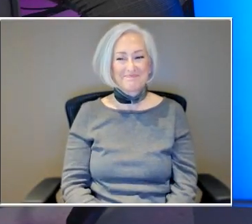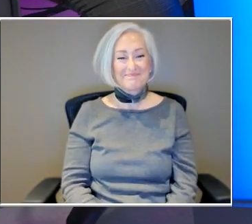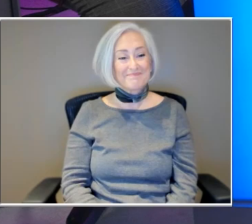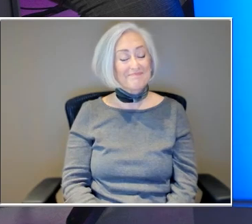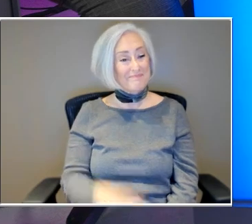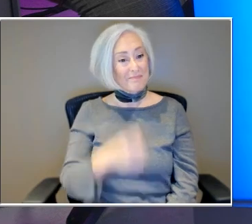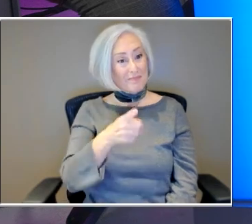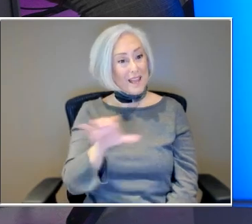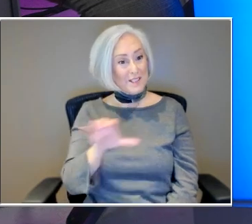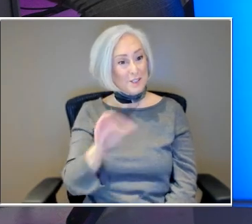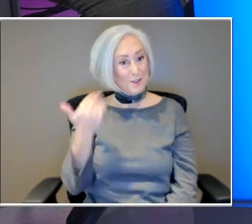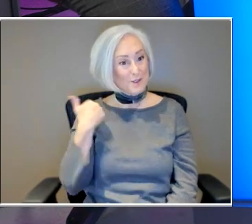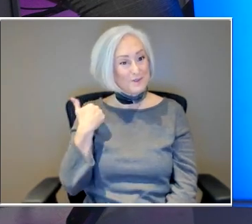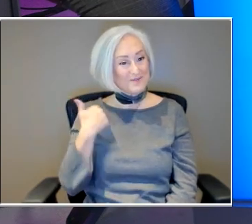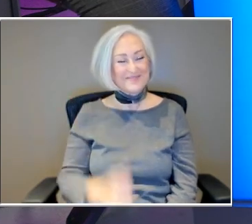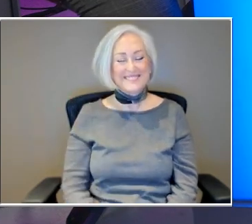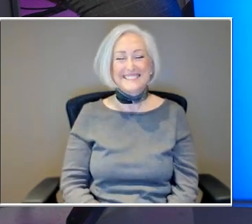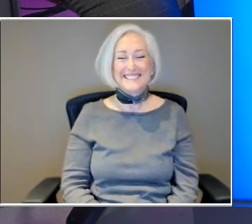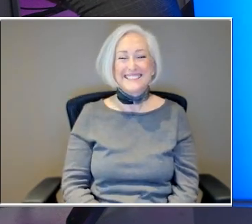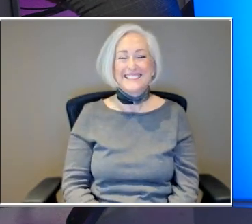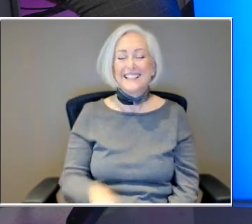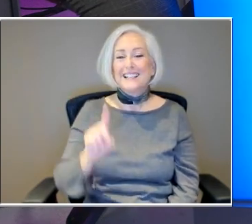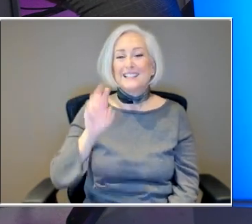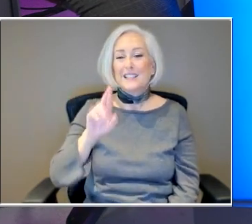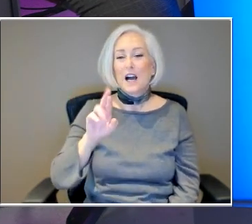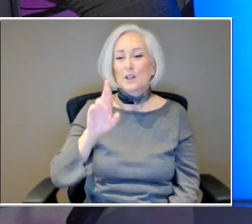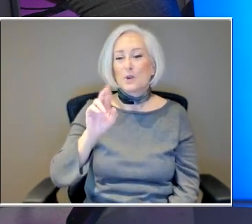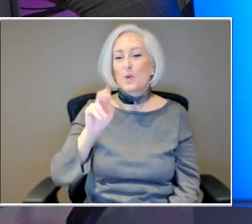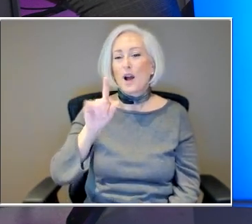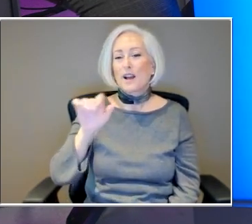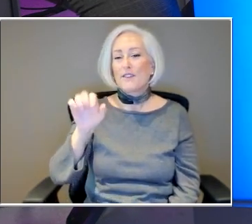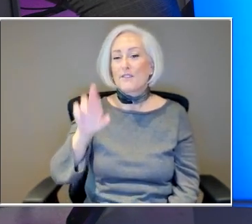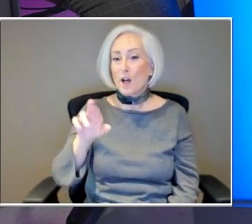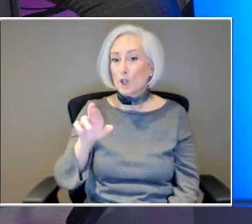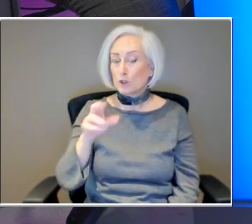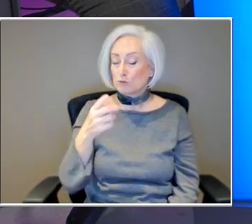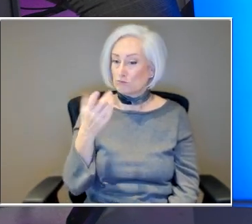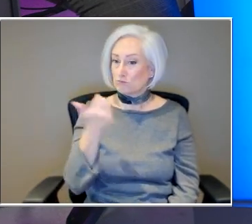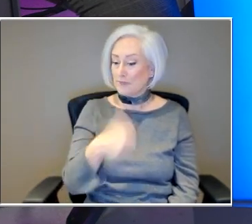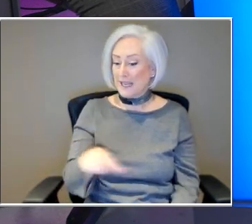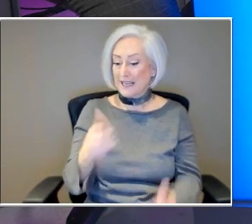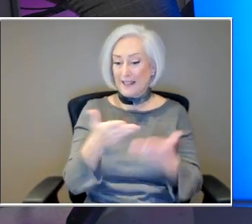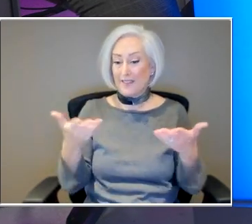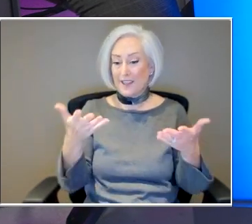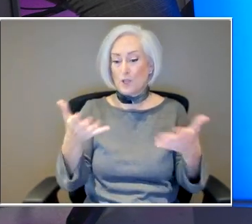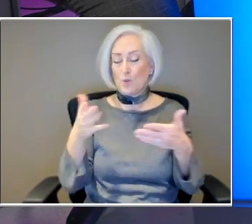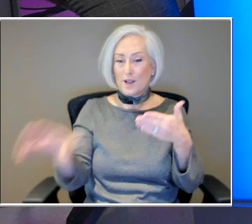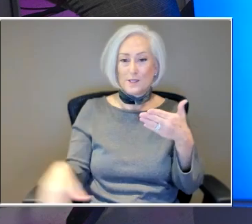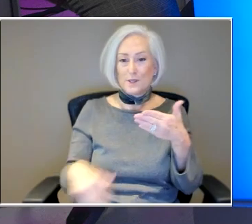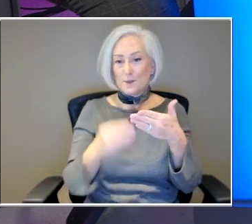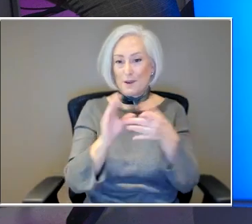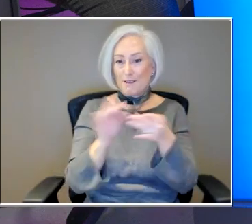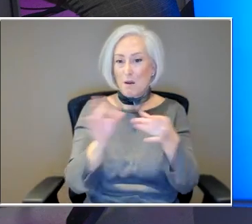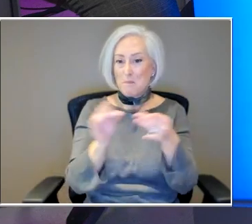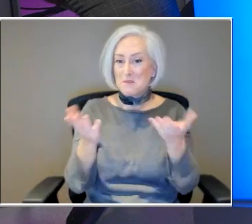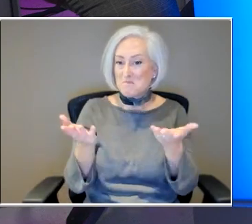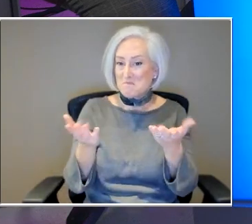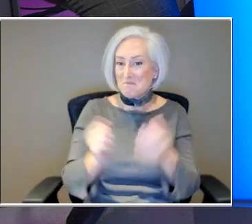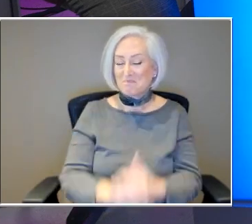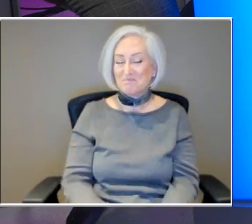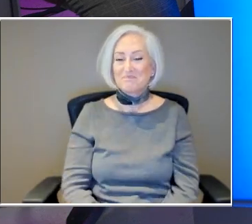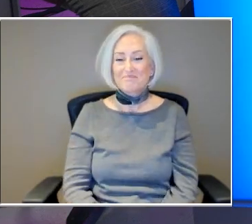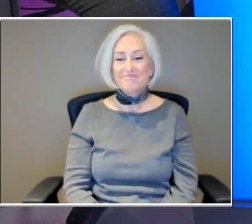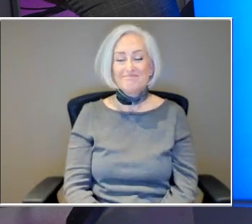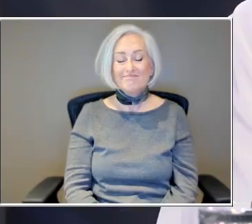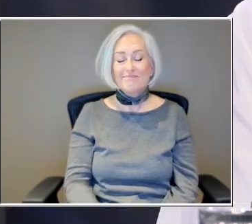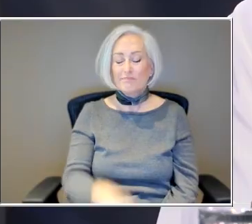done. Dr. Rockefeller, anything you'd like to say or like our audience to know? I'm sure there are